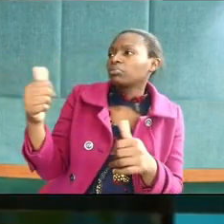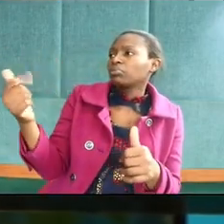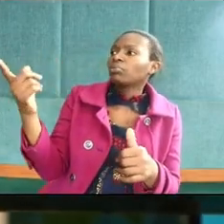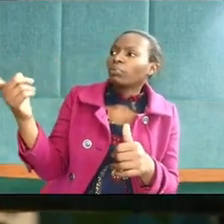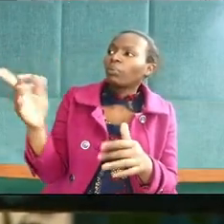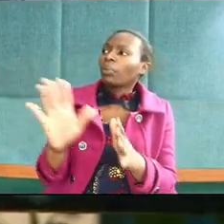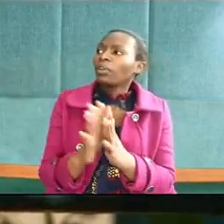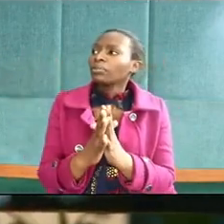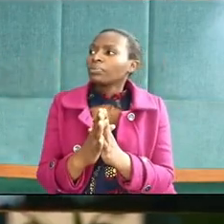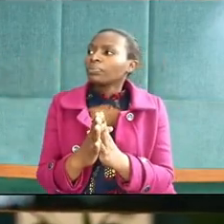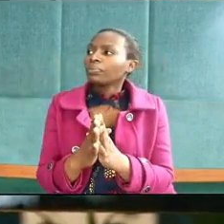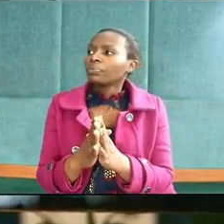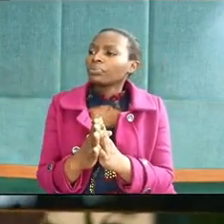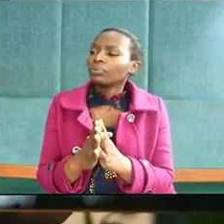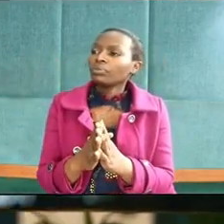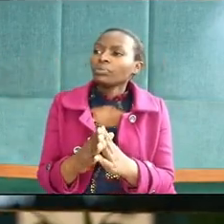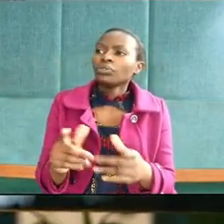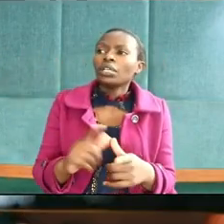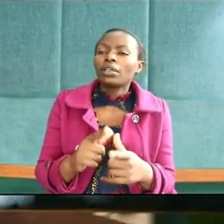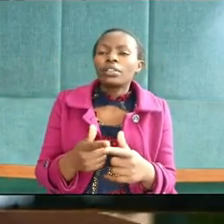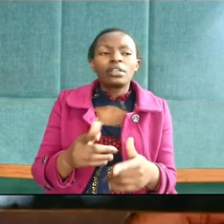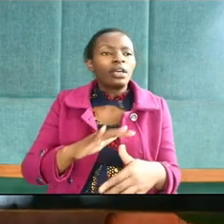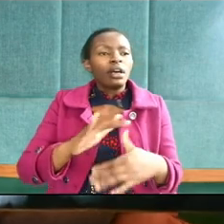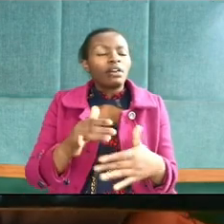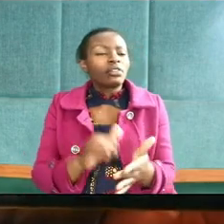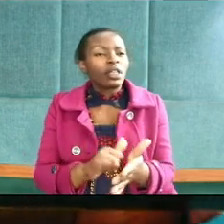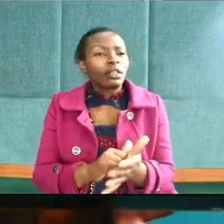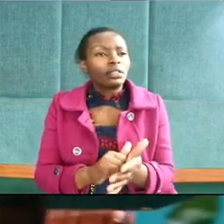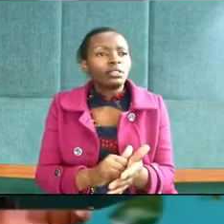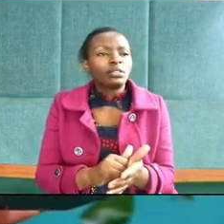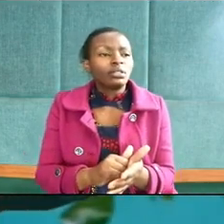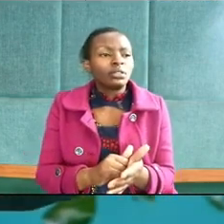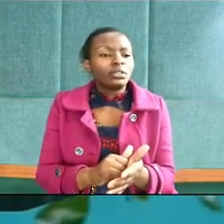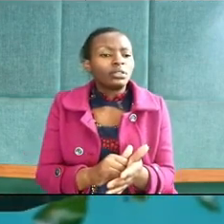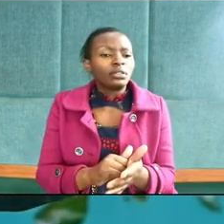available. Once you make yourself available,